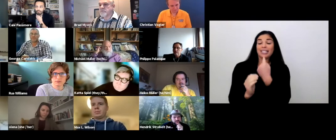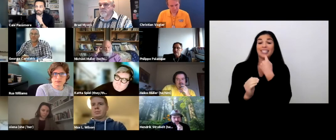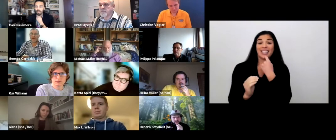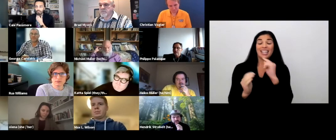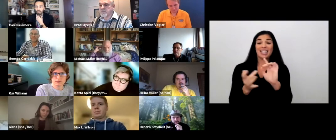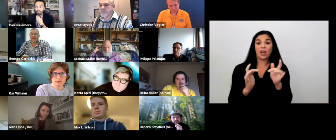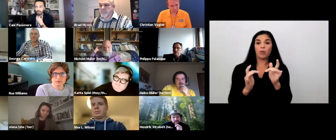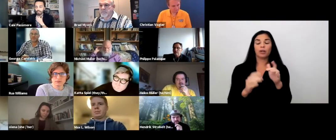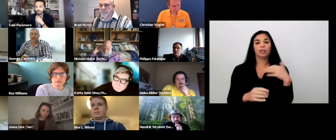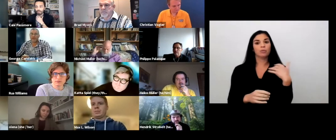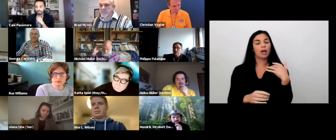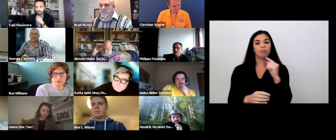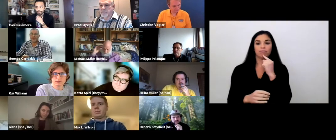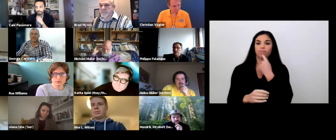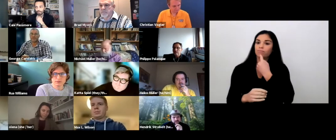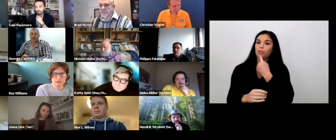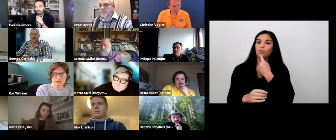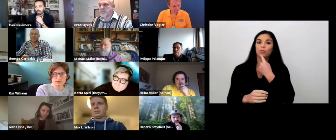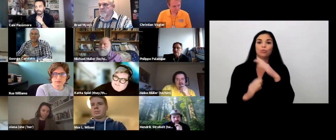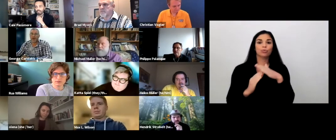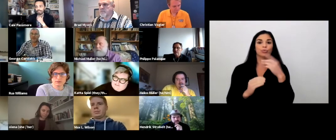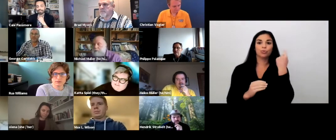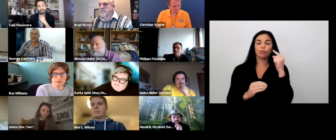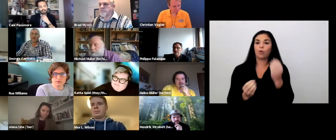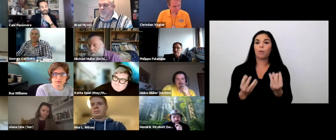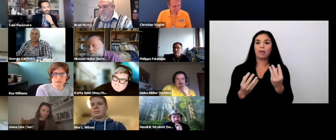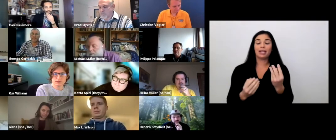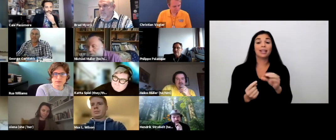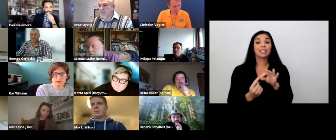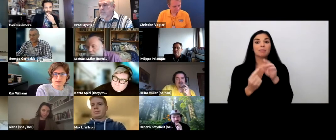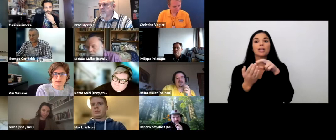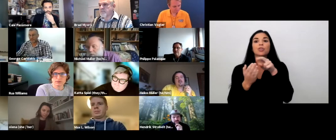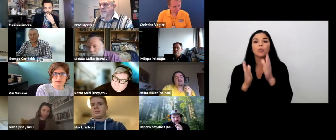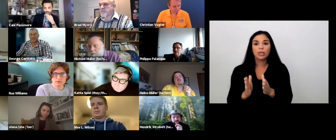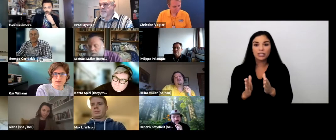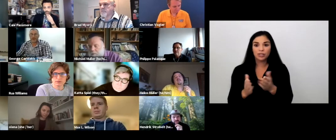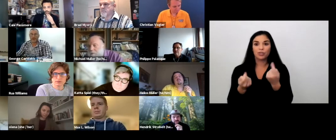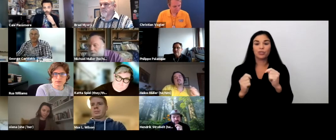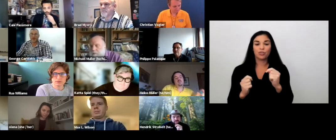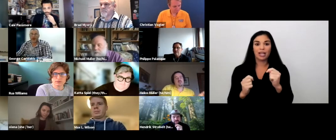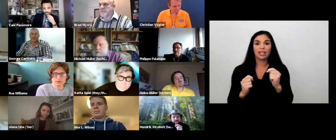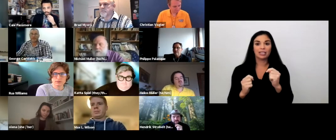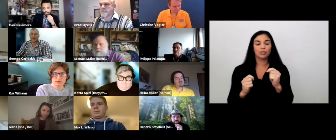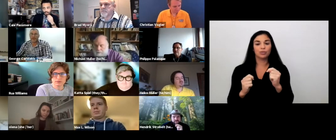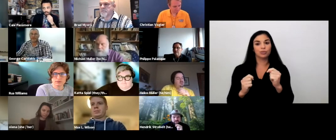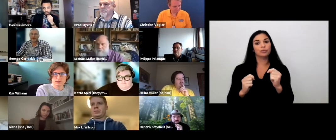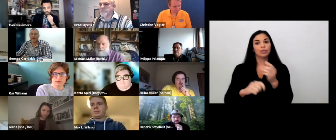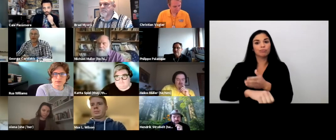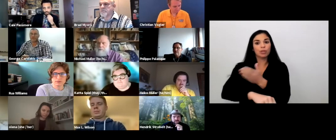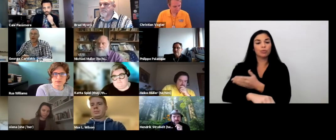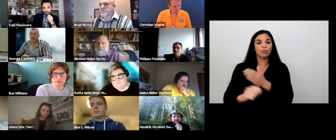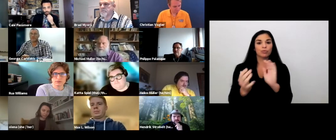for many and most, especially young researchers who are trying to build their connections. And that's something that, came up a lot in the